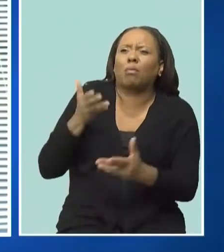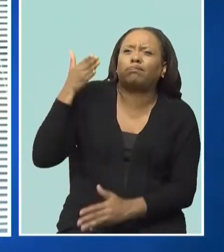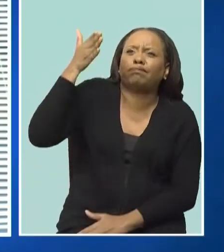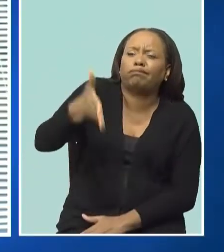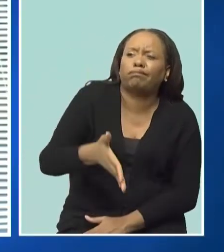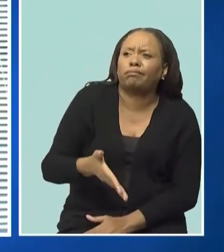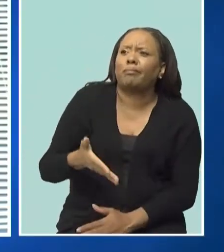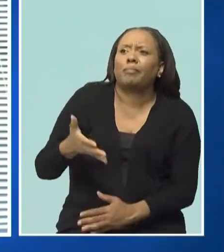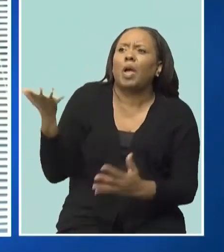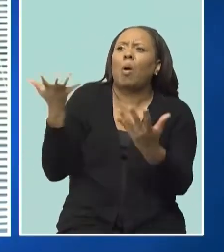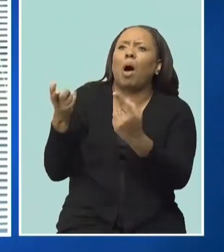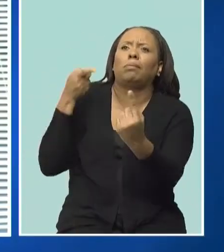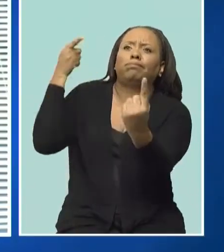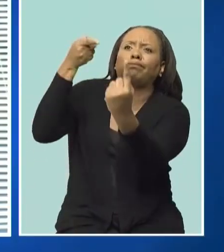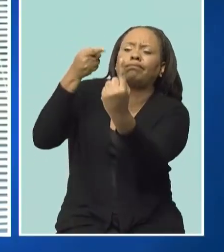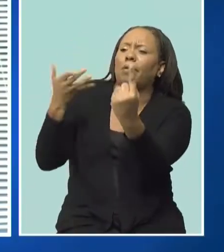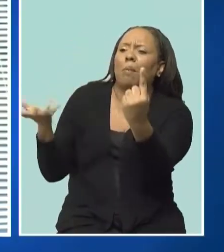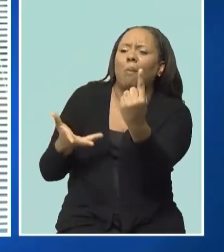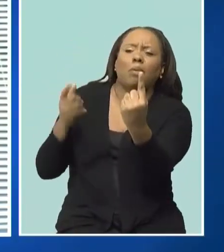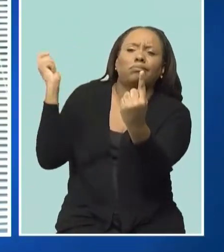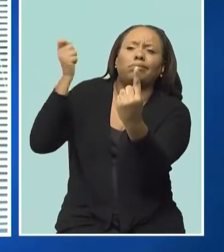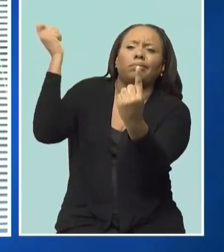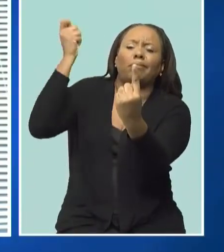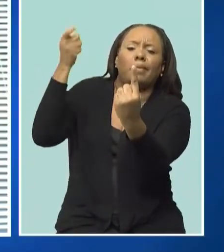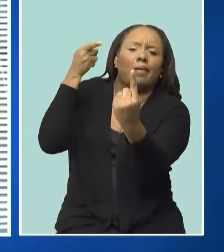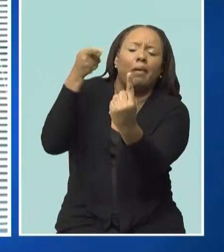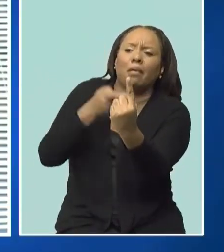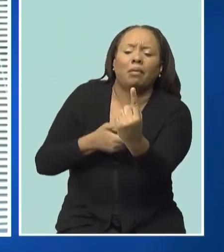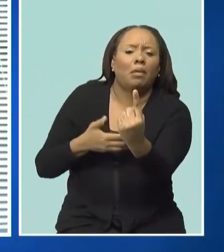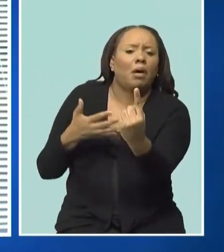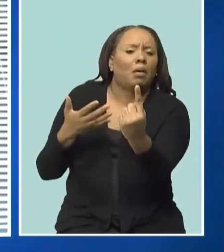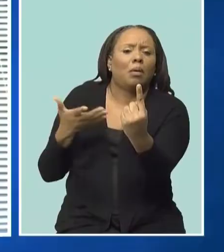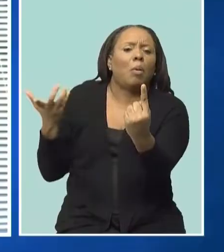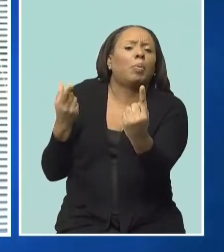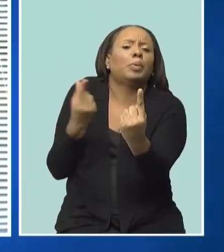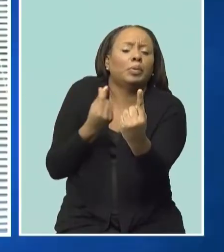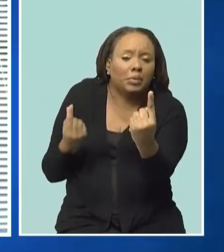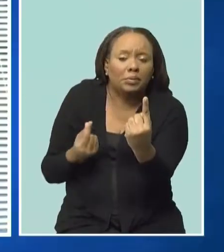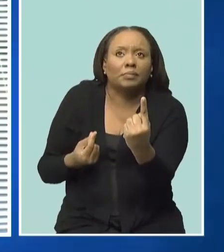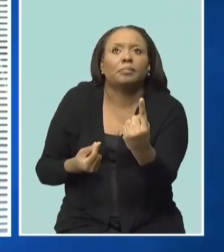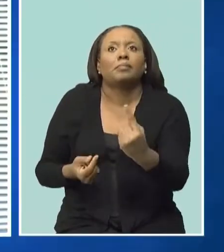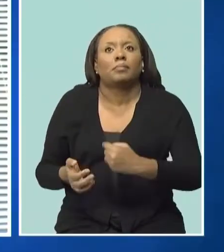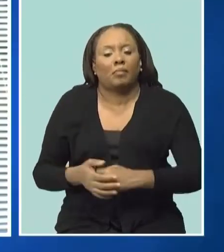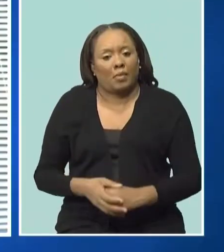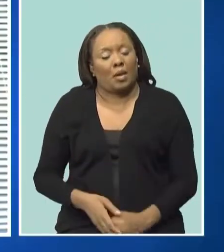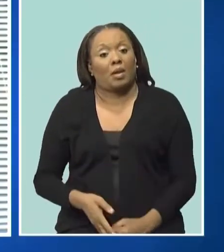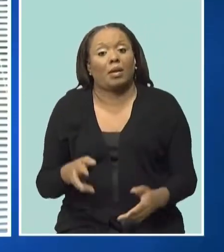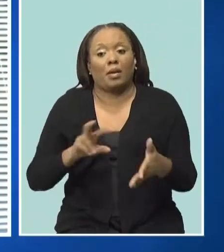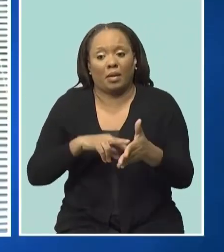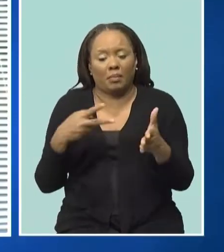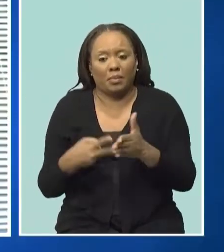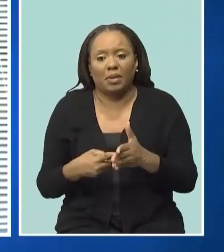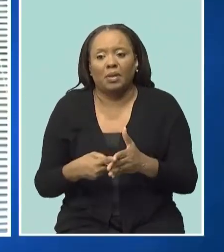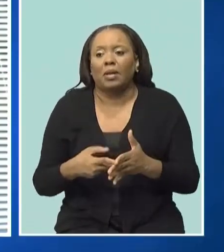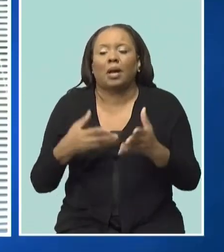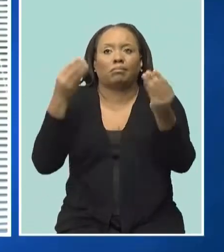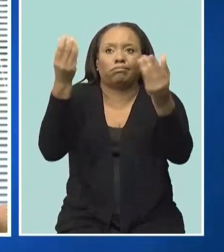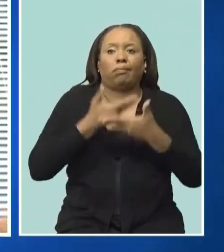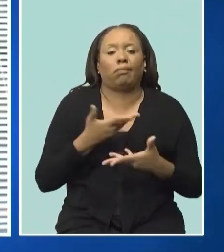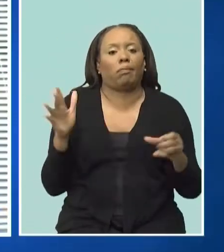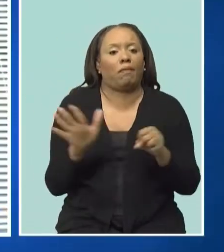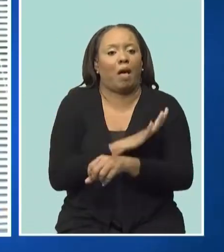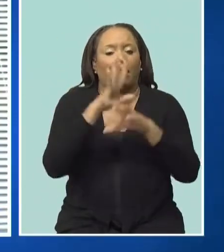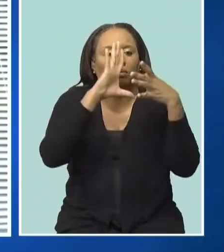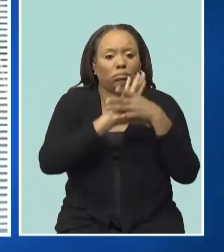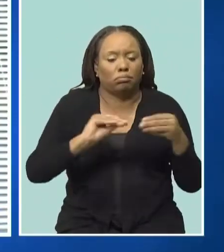we are able to celebrate, and where are we going? And so that team and the season tells that full story